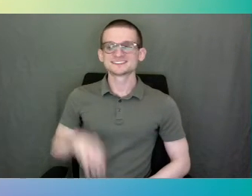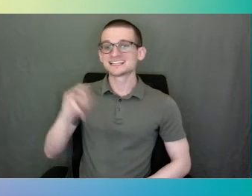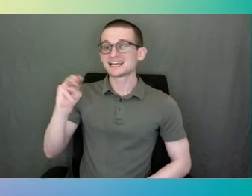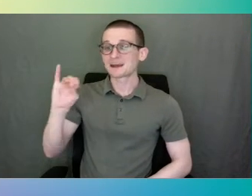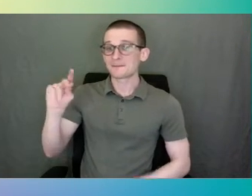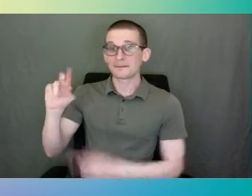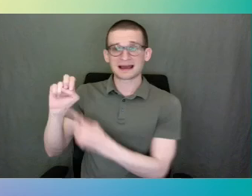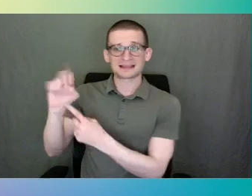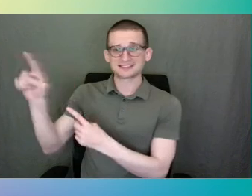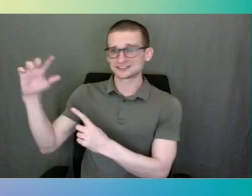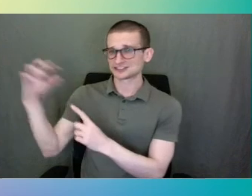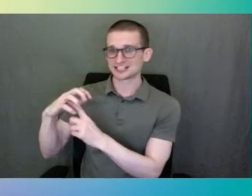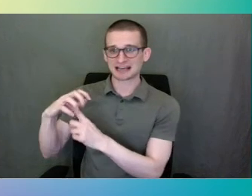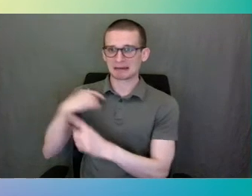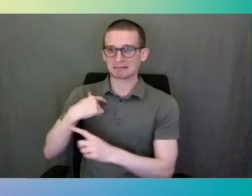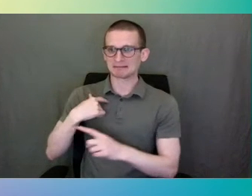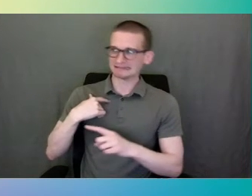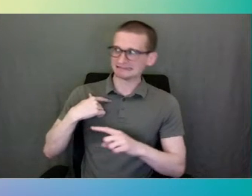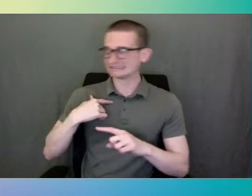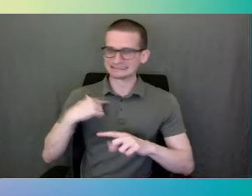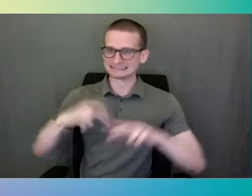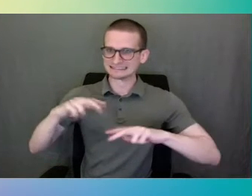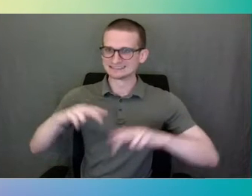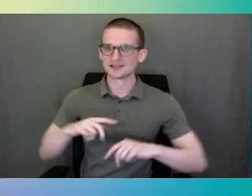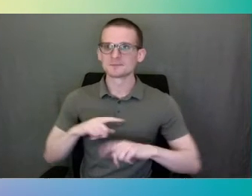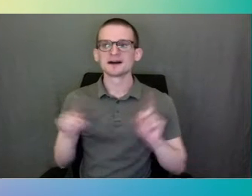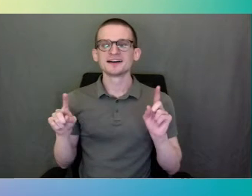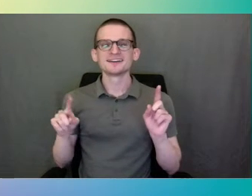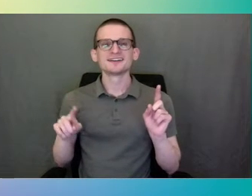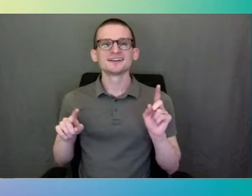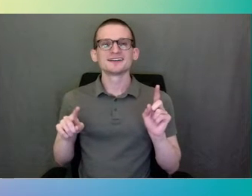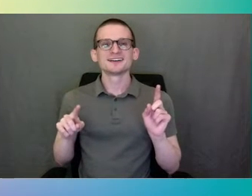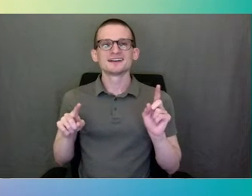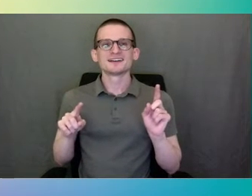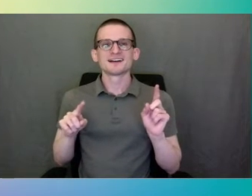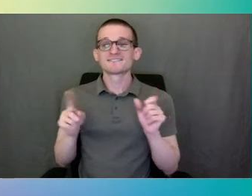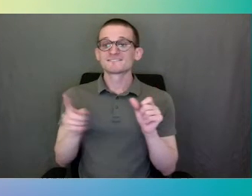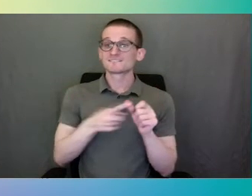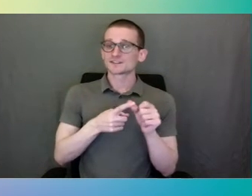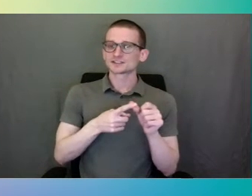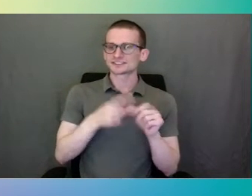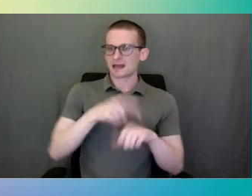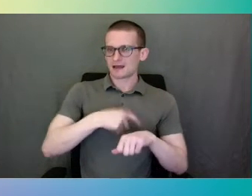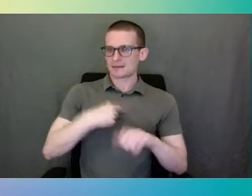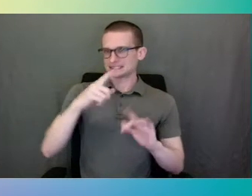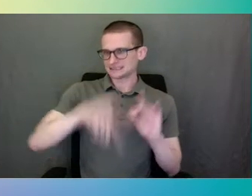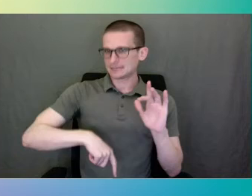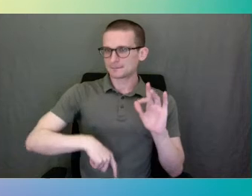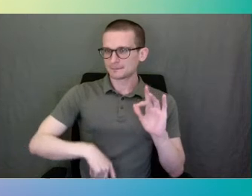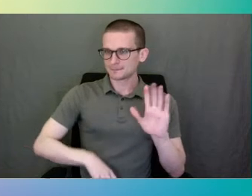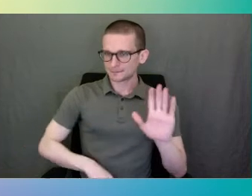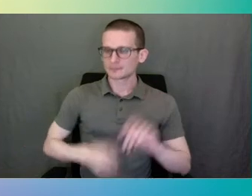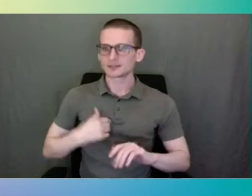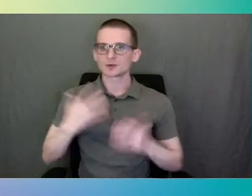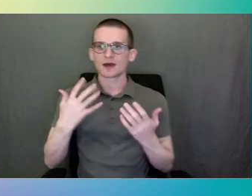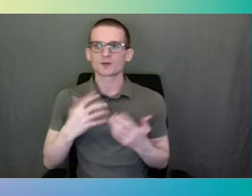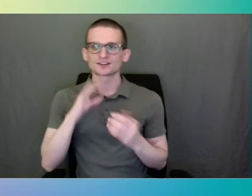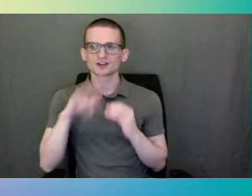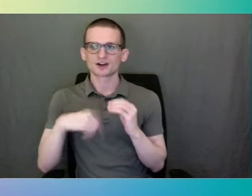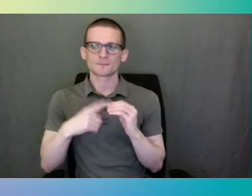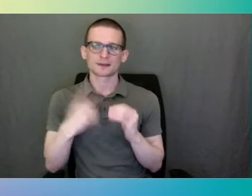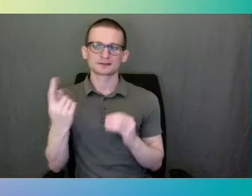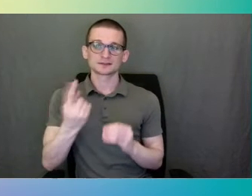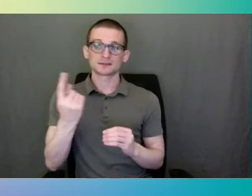did not. But I want to talk about, I skipped this on the first one. The basis of this